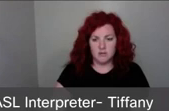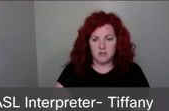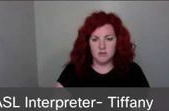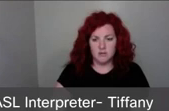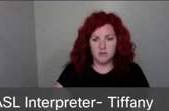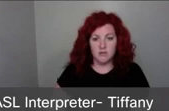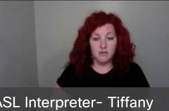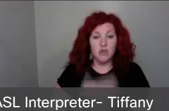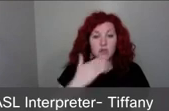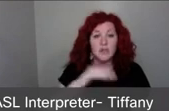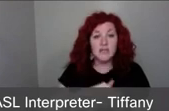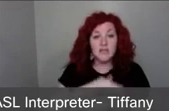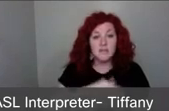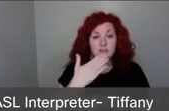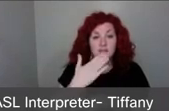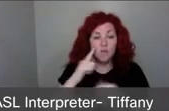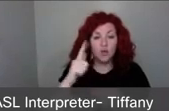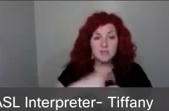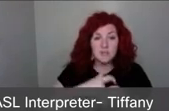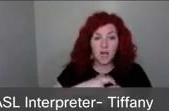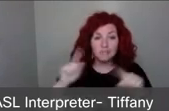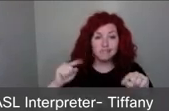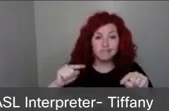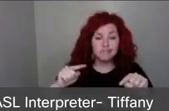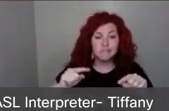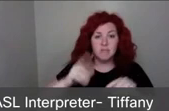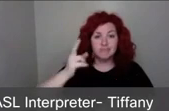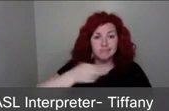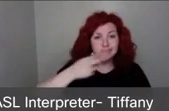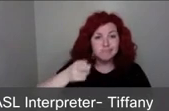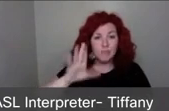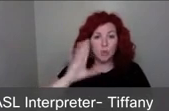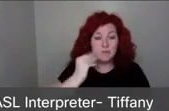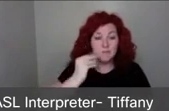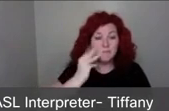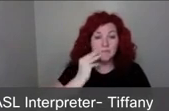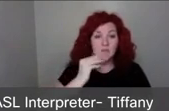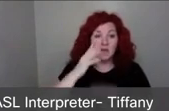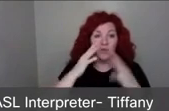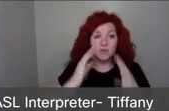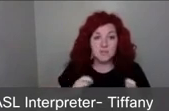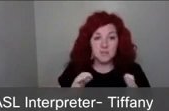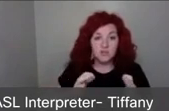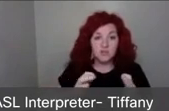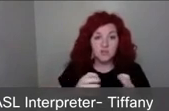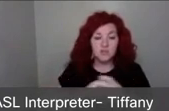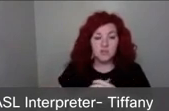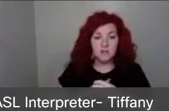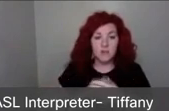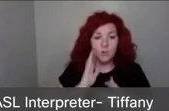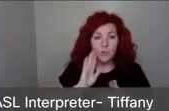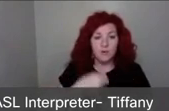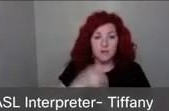Good evening. Thank you for your time and attendance. We wish you Godspeed on your journey. Decisions that you are going to make will be impactful